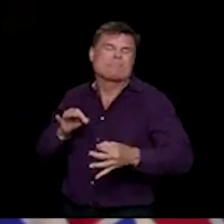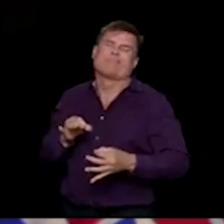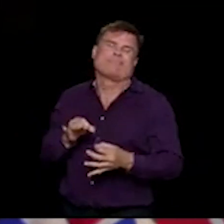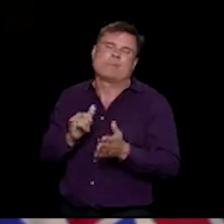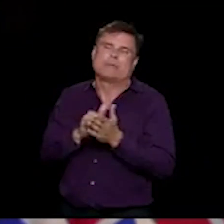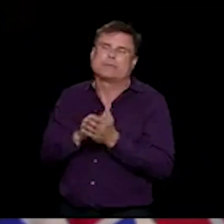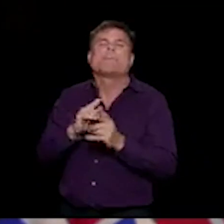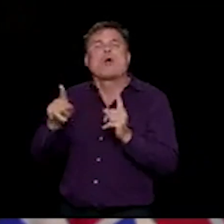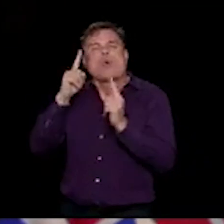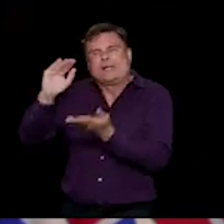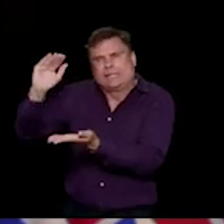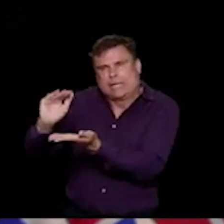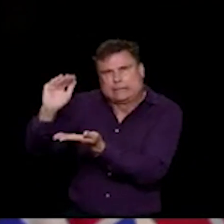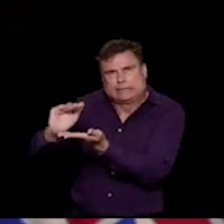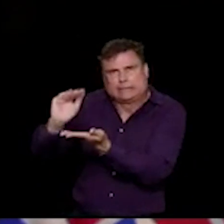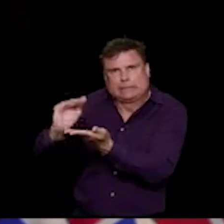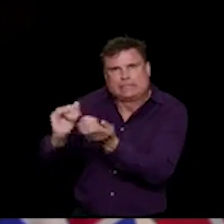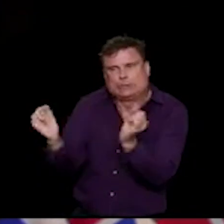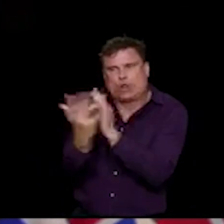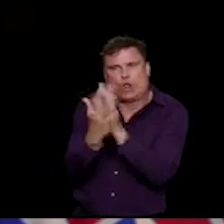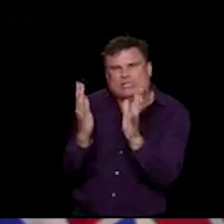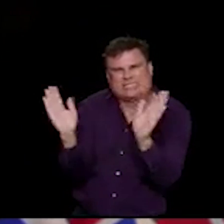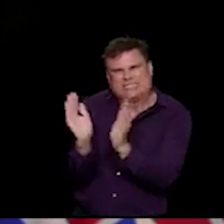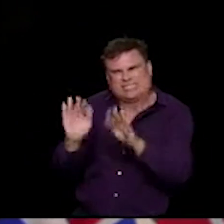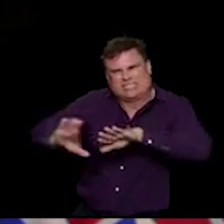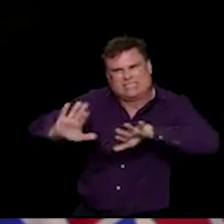school. So that's the concept behind it. It